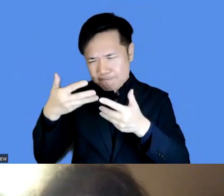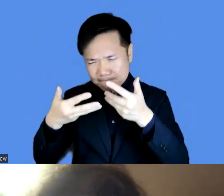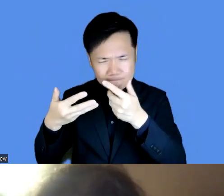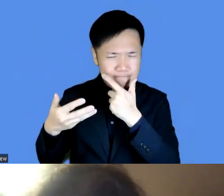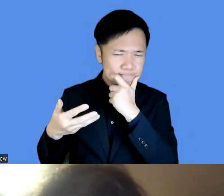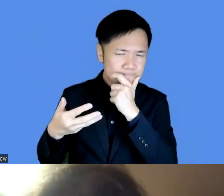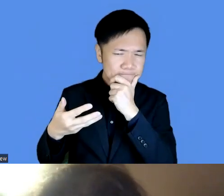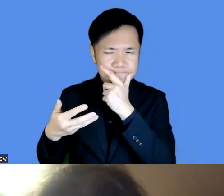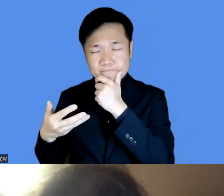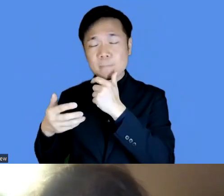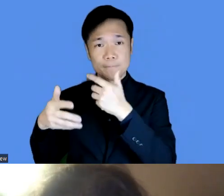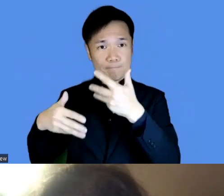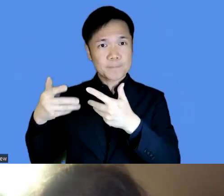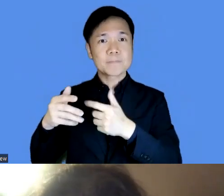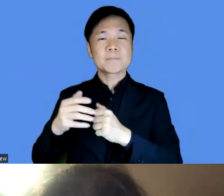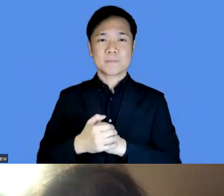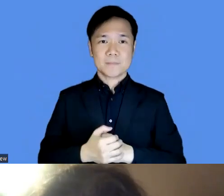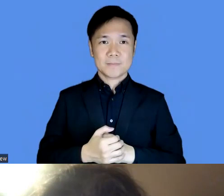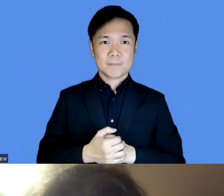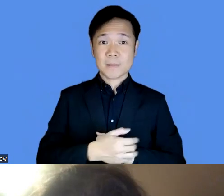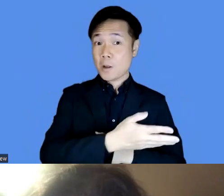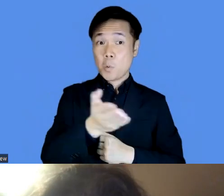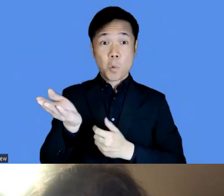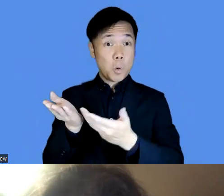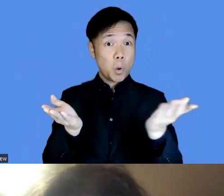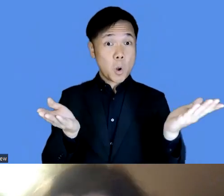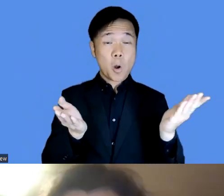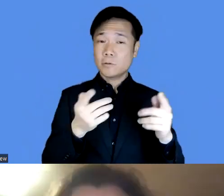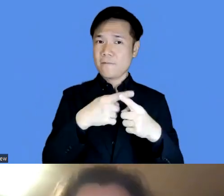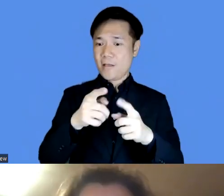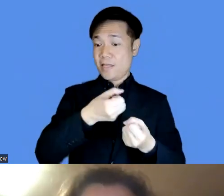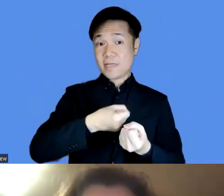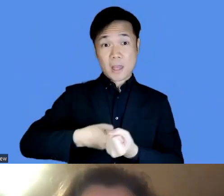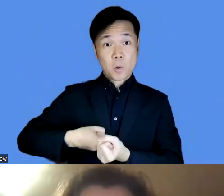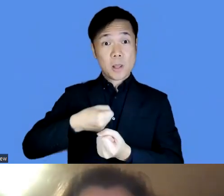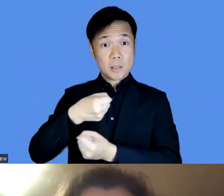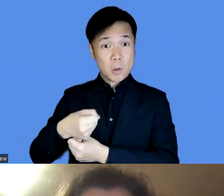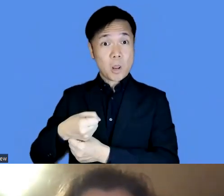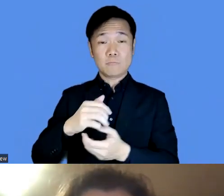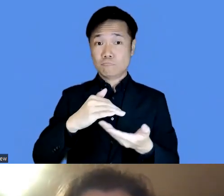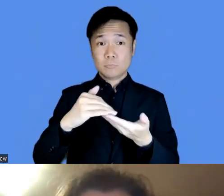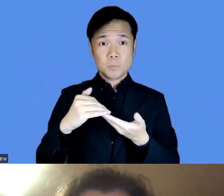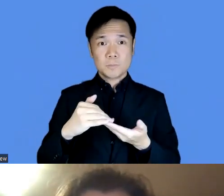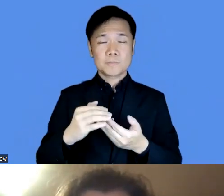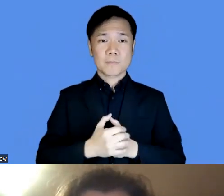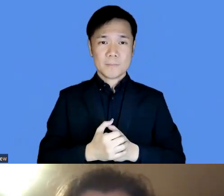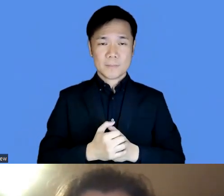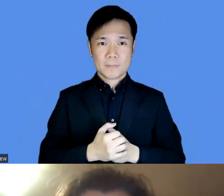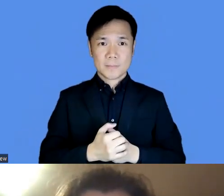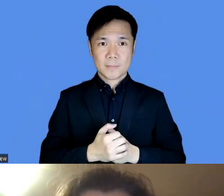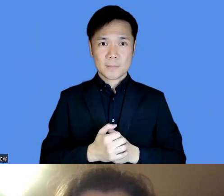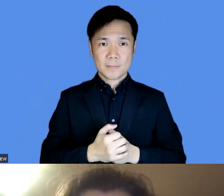When we interact or when we work with different stakeholders and especially when we